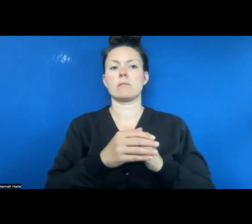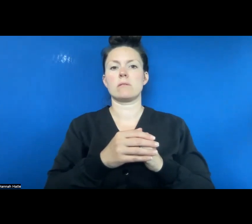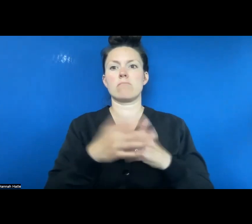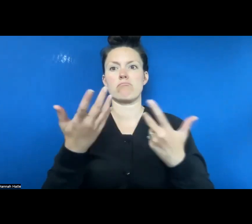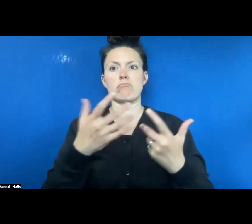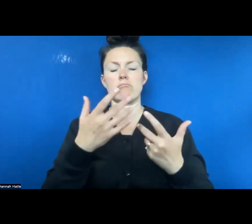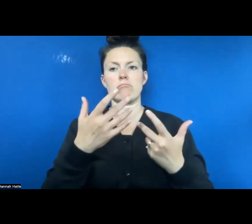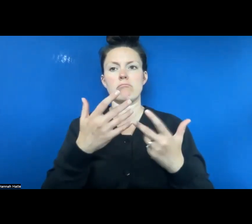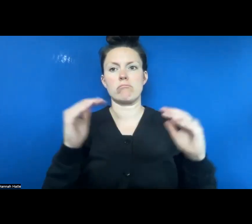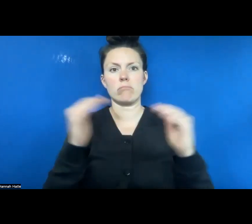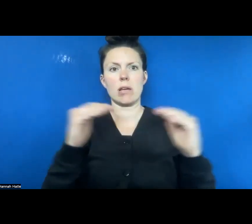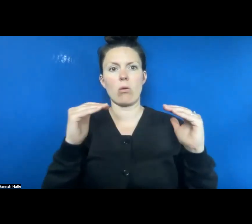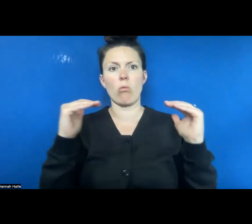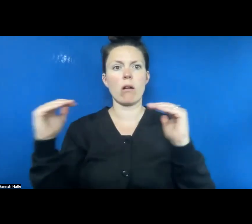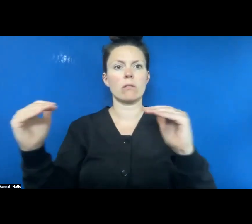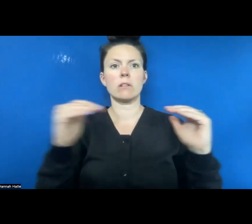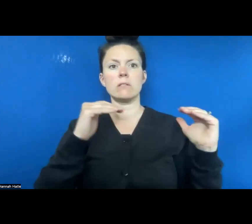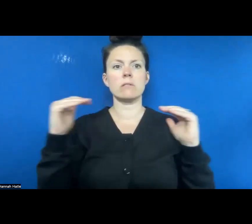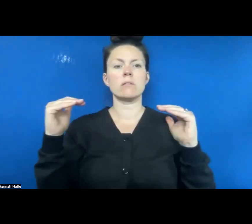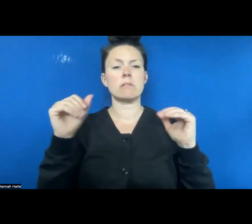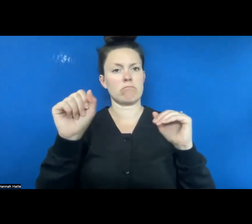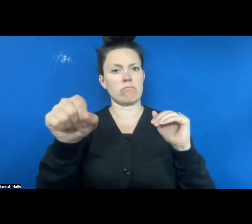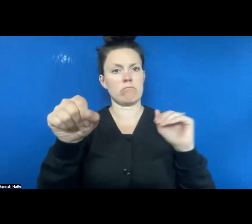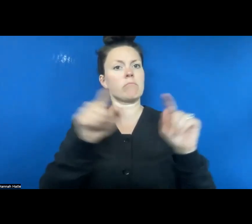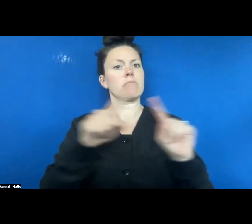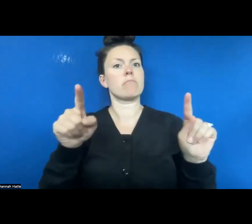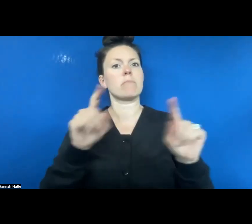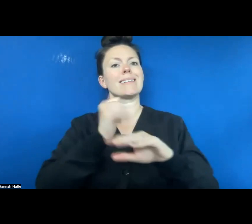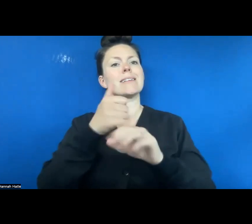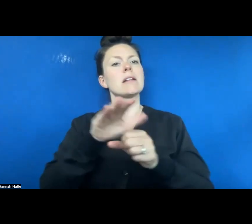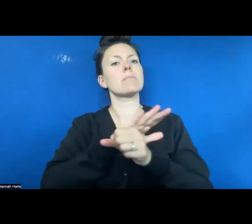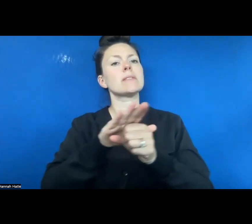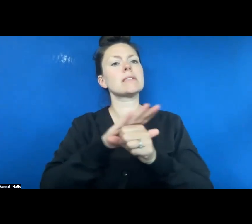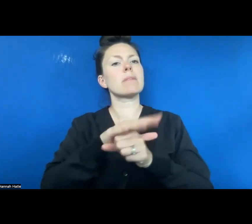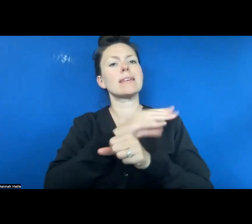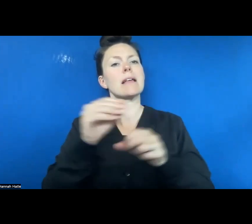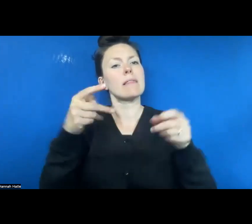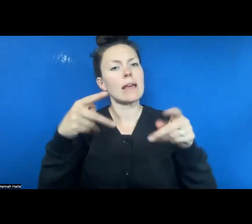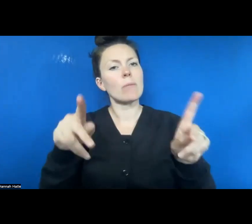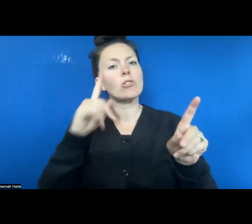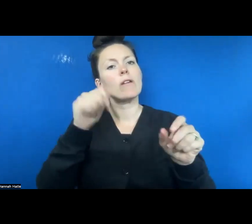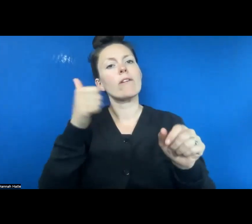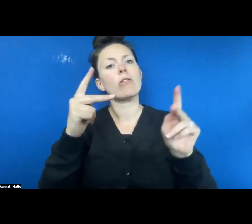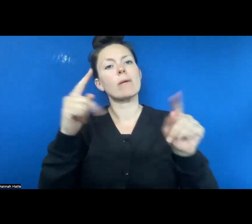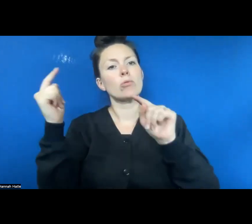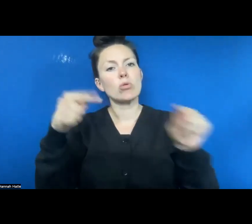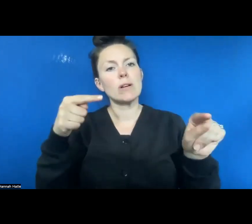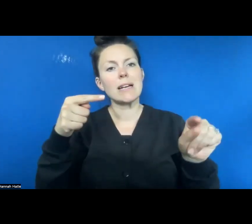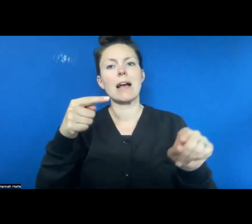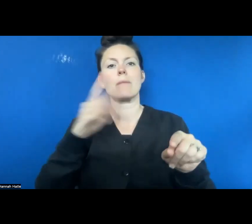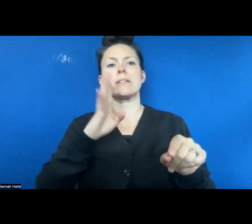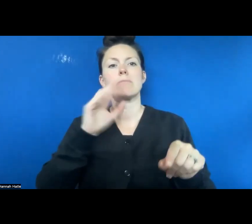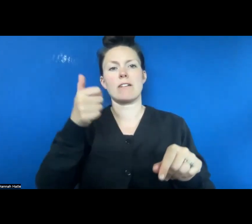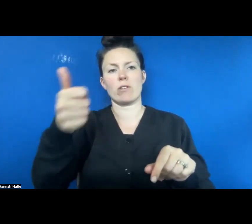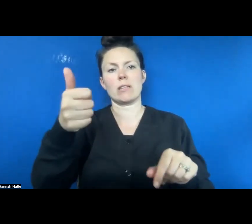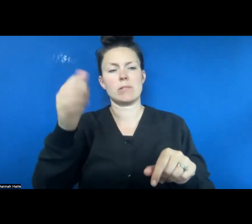equality based, but create the space for others to join and speak for their community at the same time, if that makes